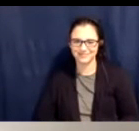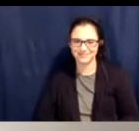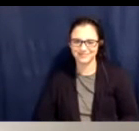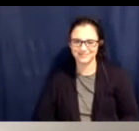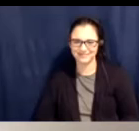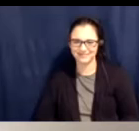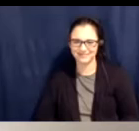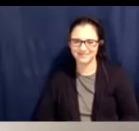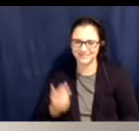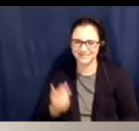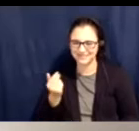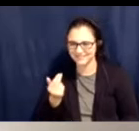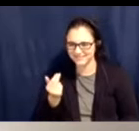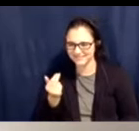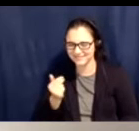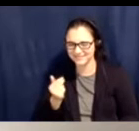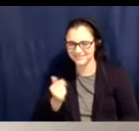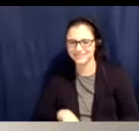Isn't that?